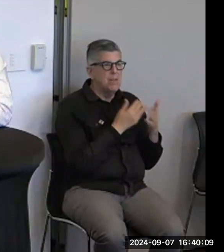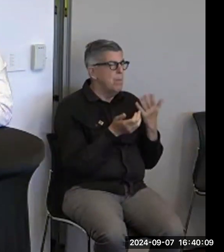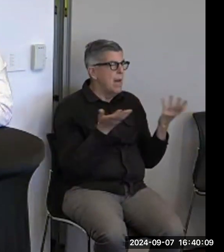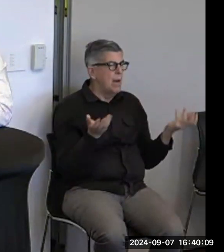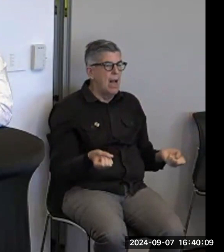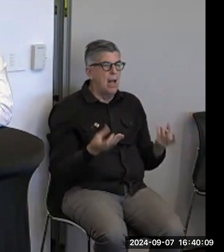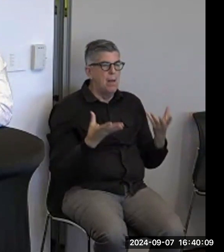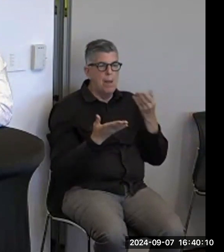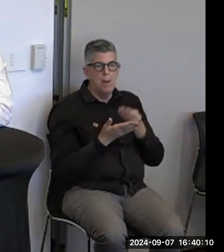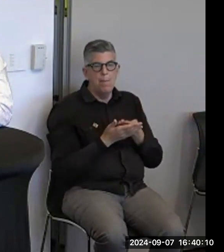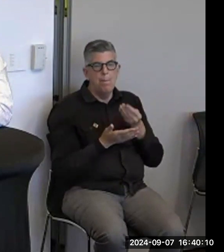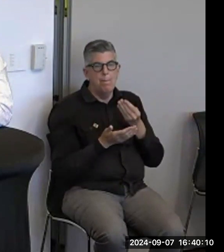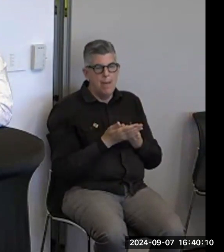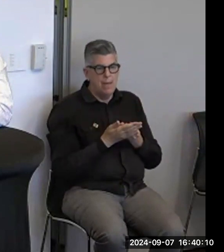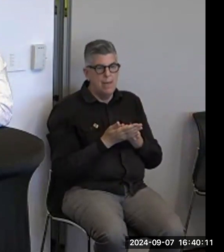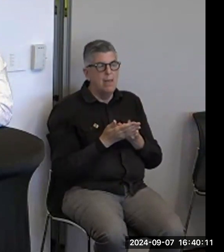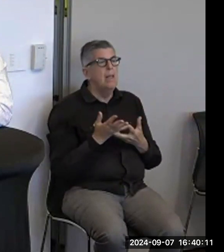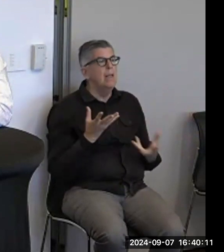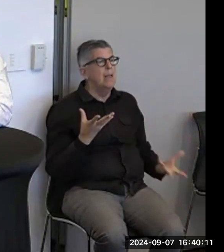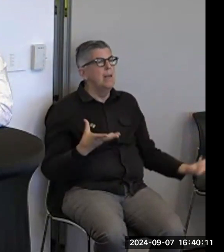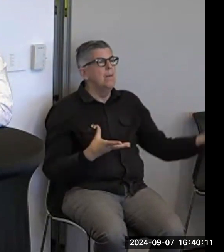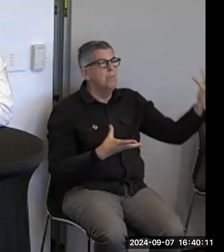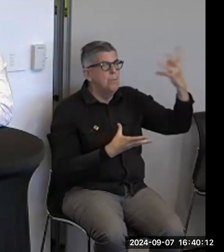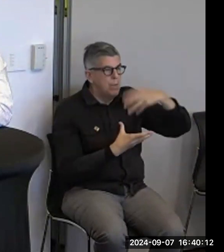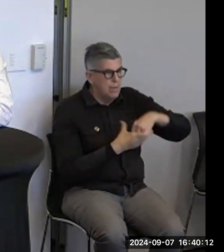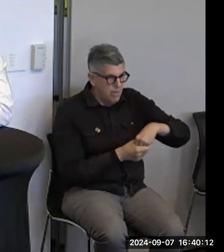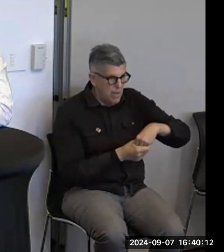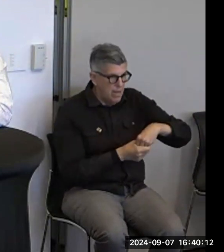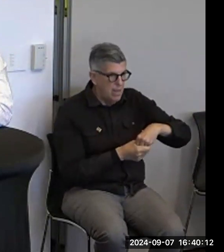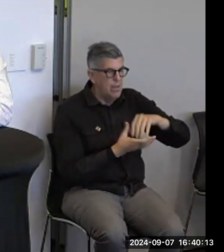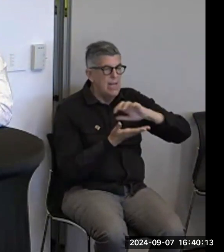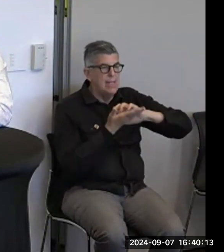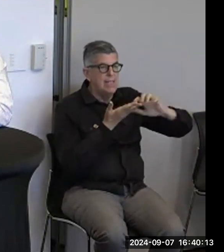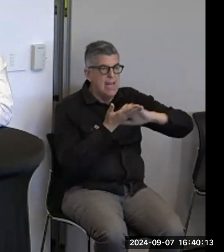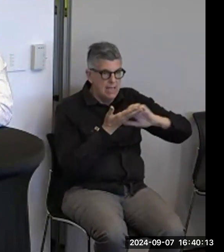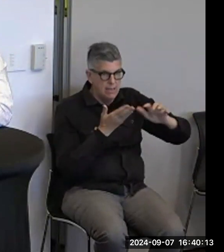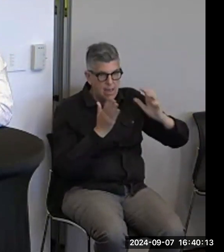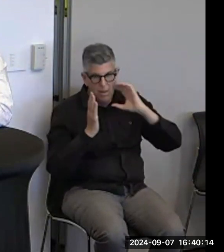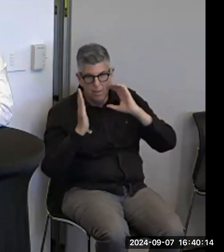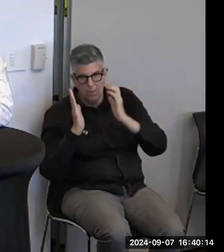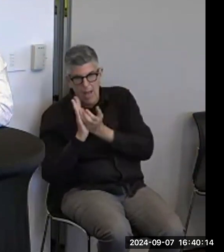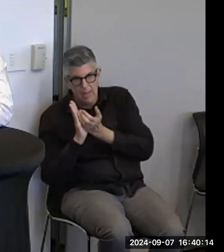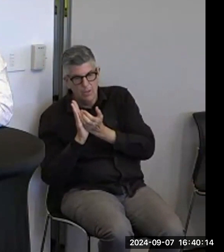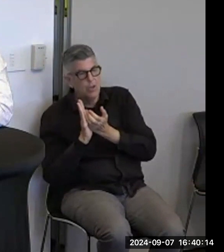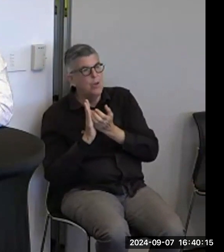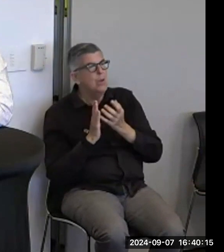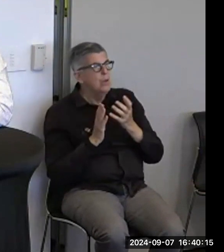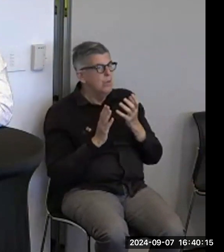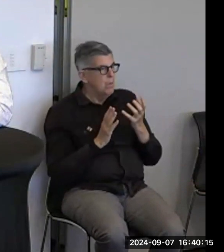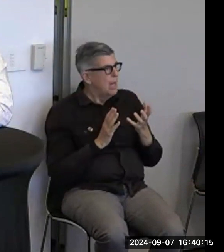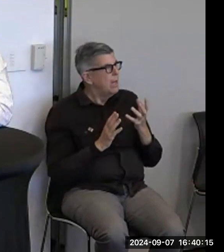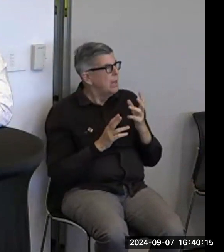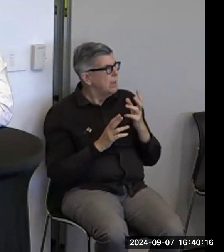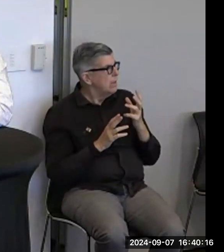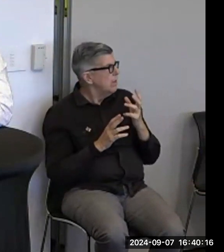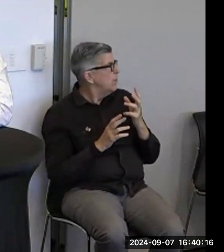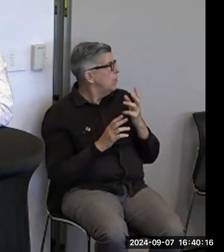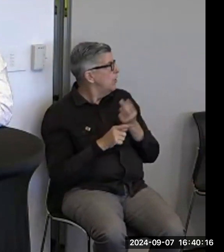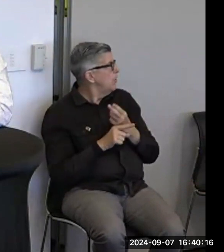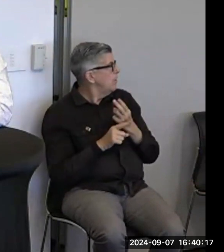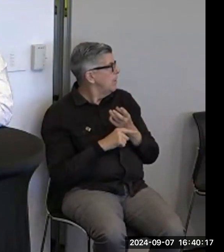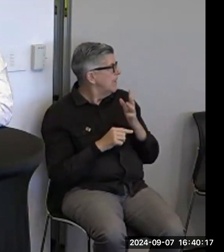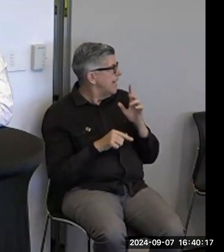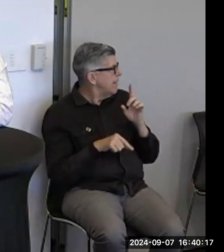engage with tactile graphics by making and investing time in learning to interpret and become critical of